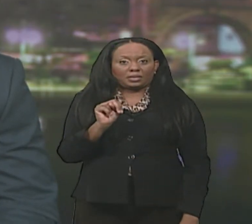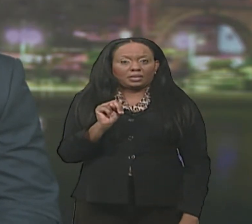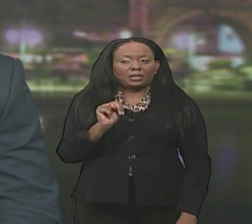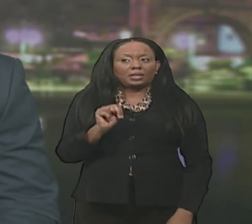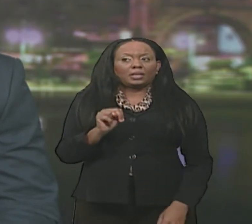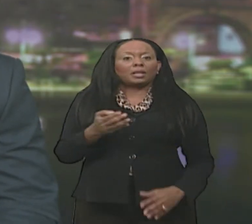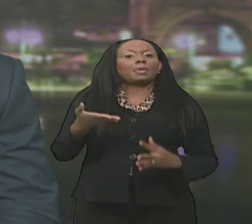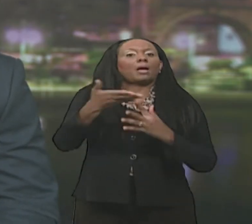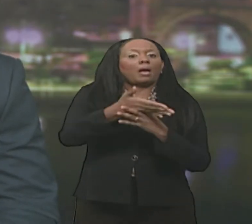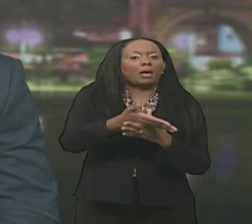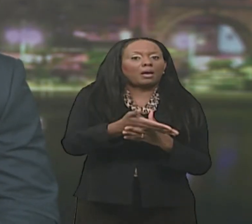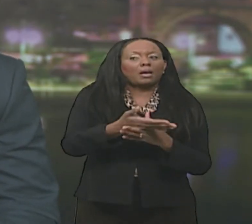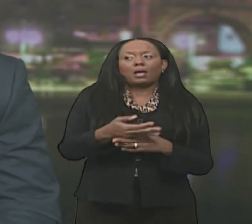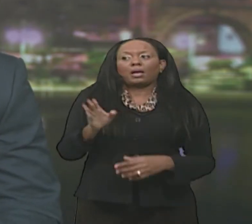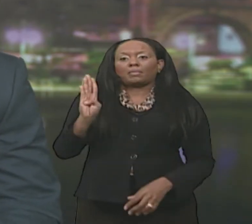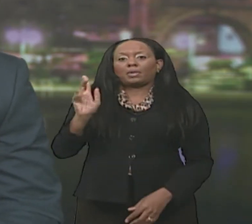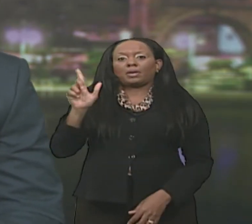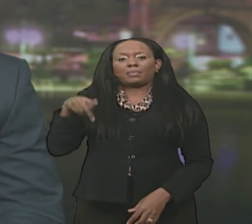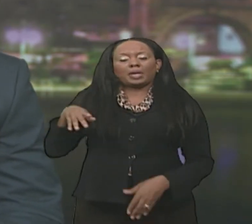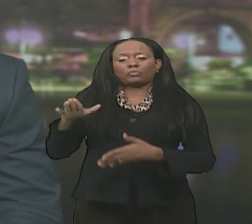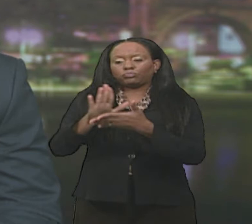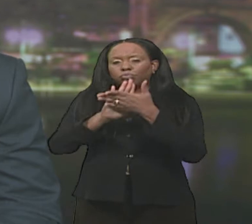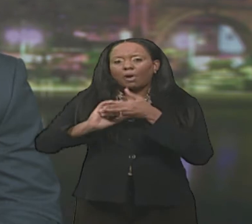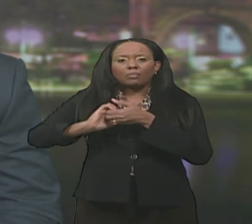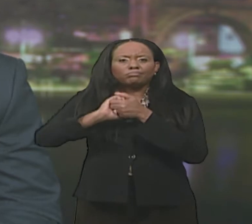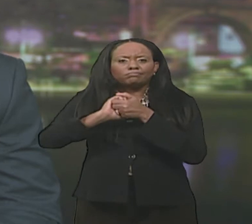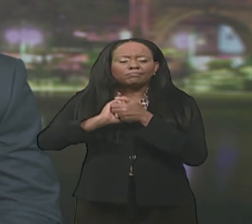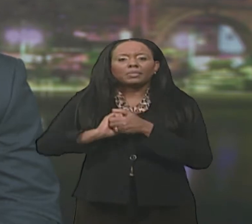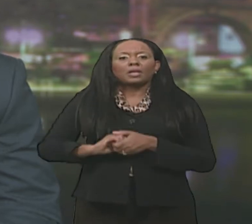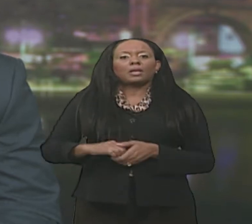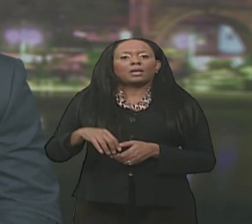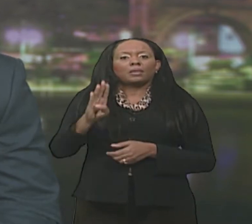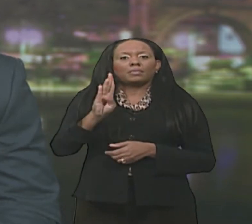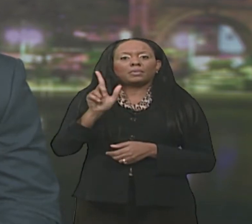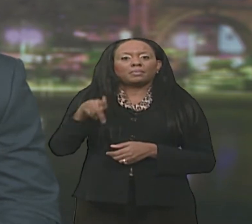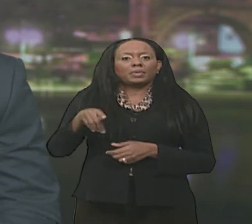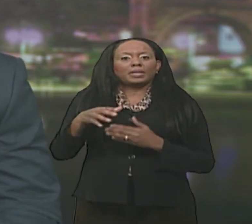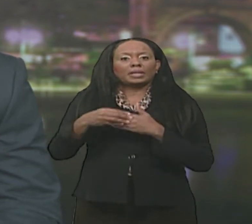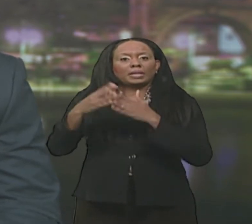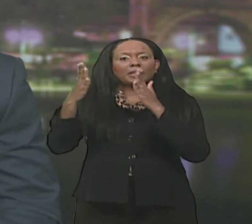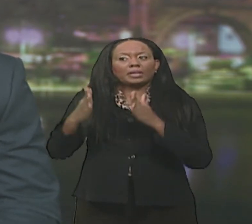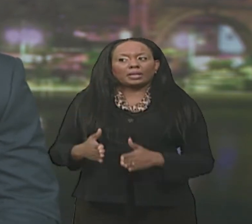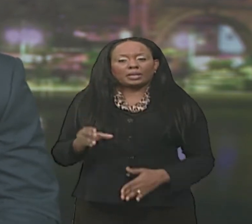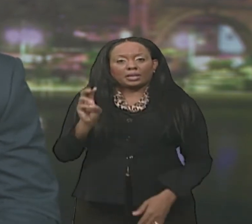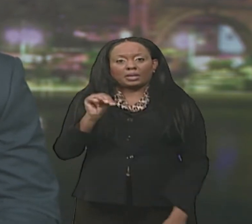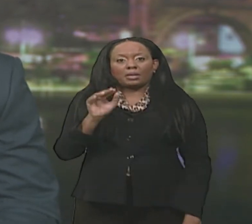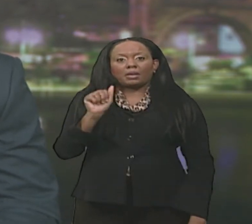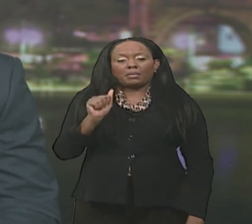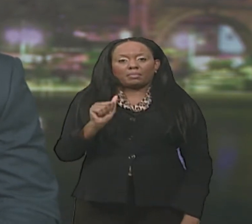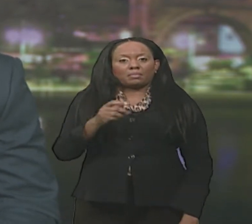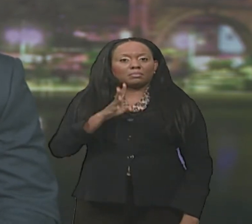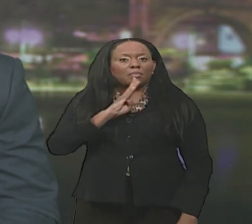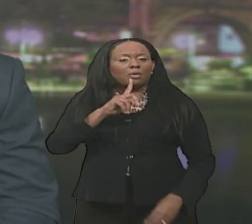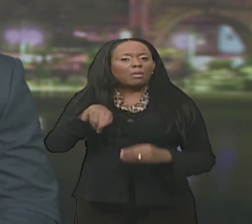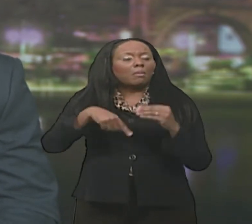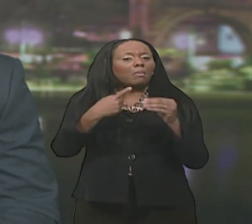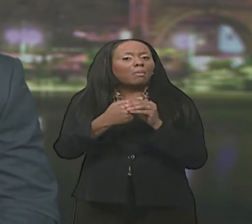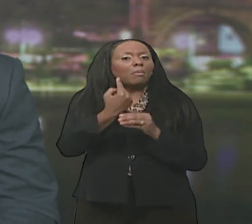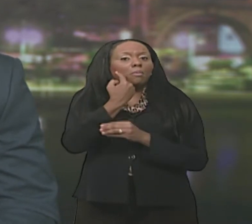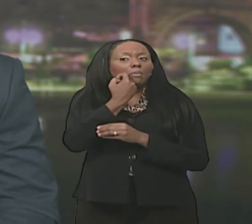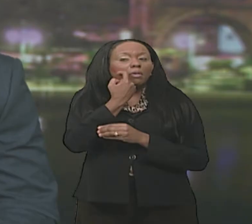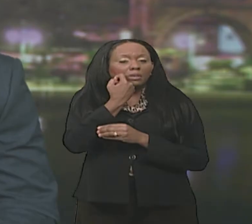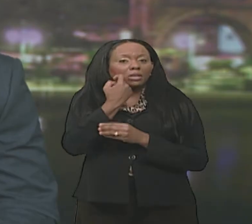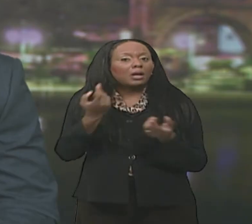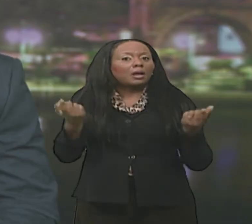Labour Party as a victory for the people. And BLP leader Mia Motley is taking credit for it. She spoke about the recent development during a